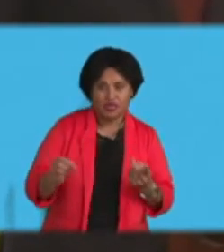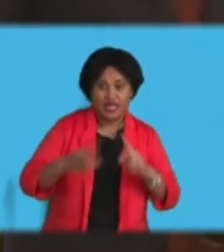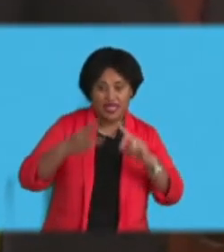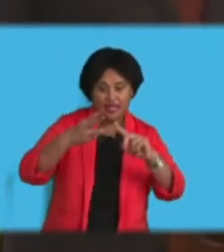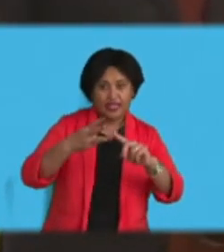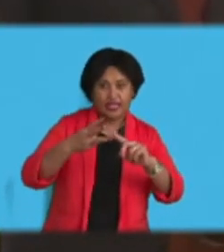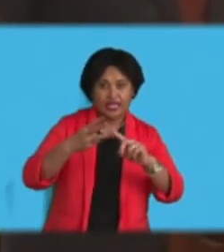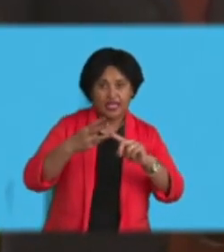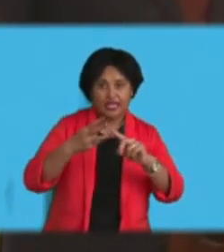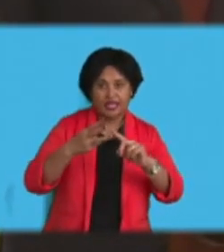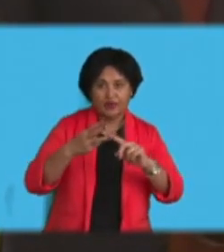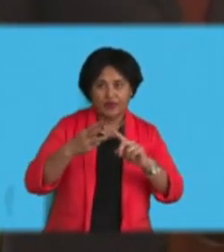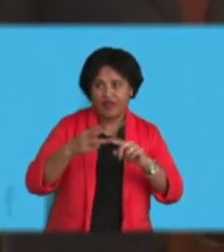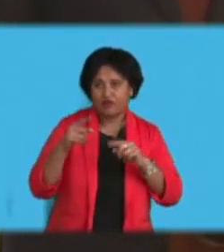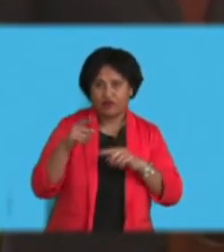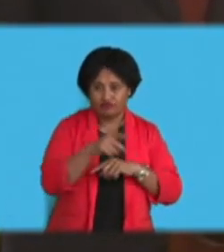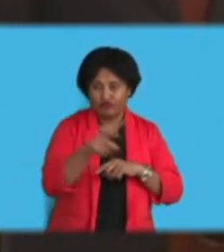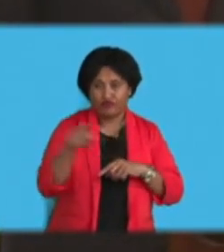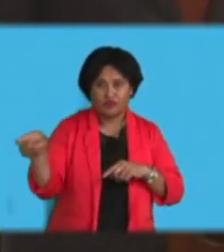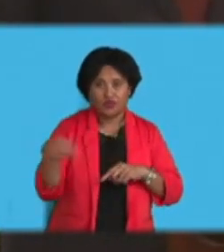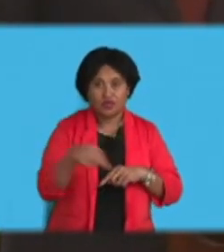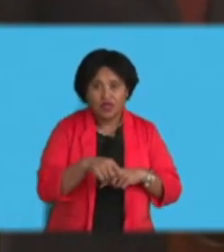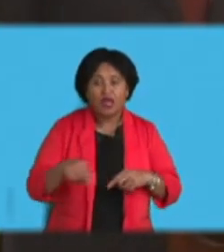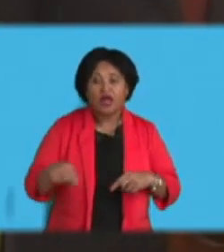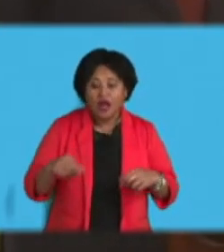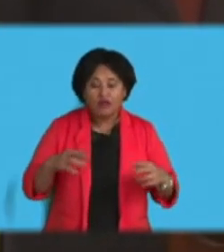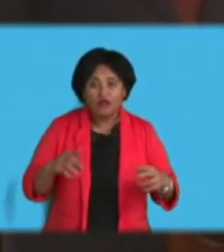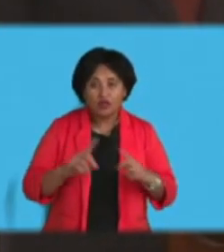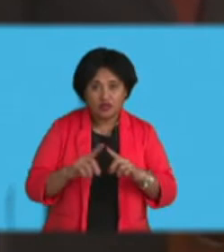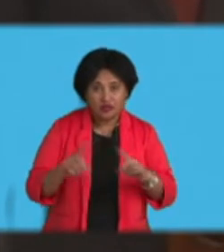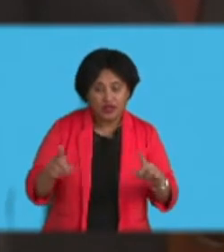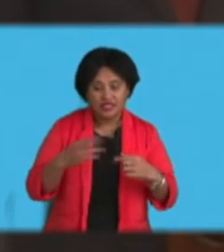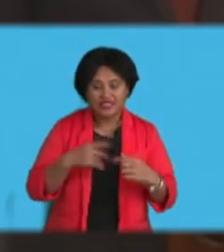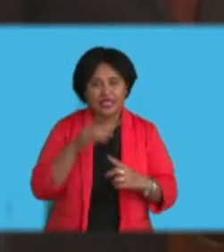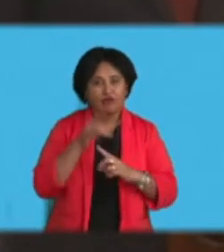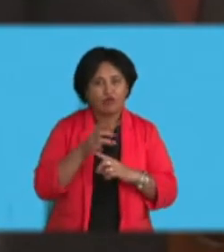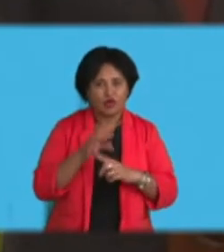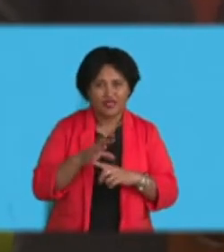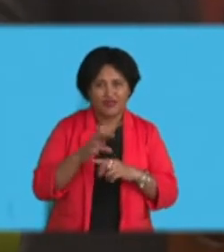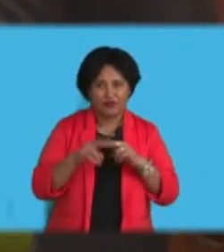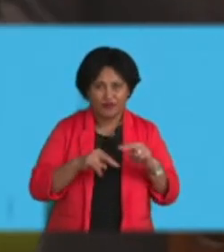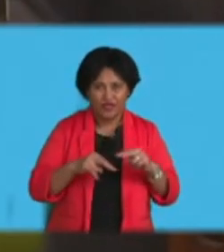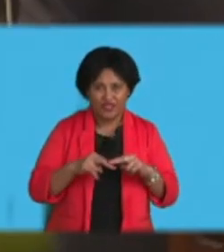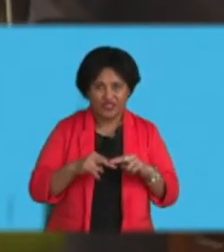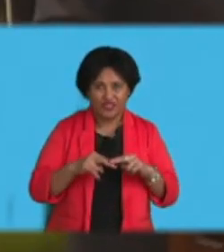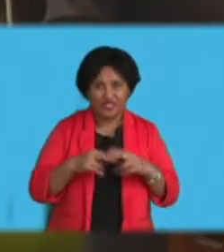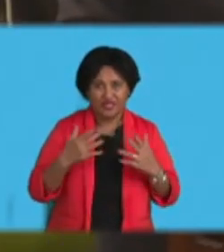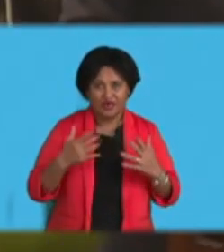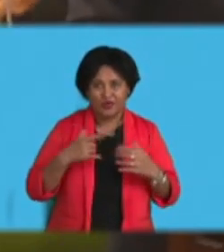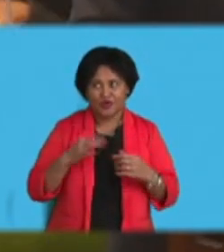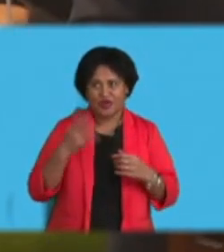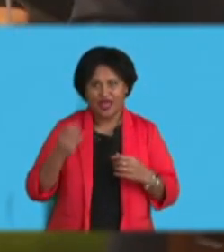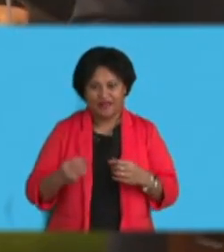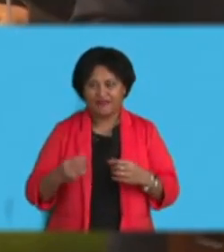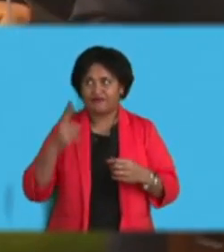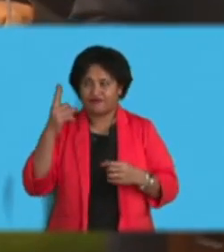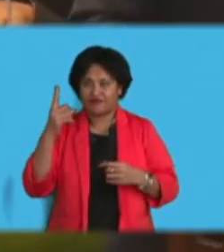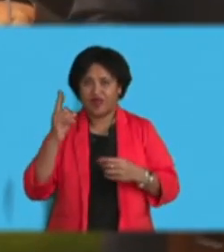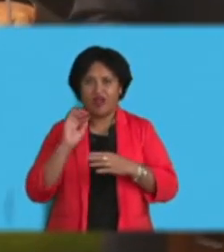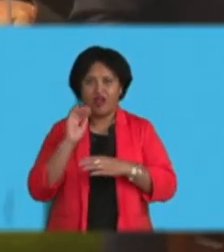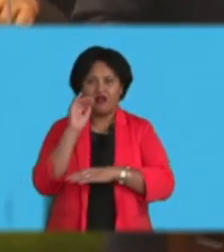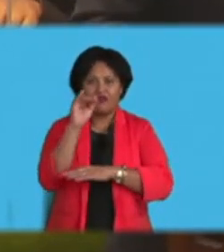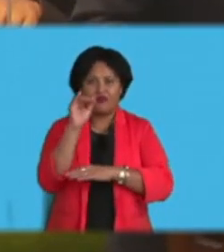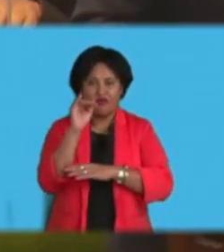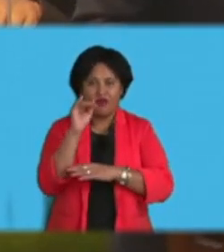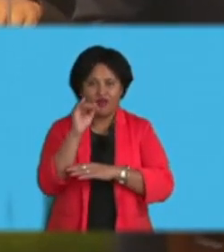Cross-border coordination for bank recovery and resolution is essential for Fiji, given the dominance of foreign-owned banks.